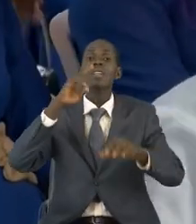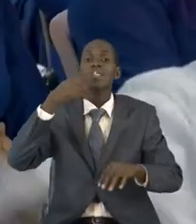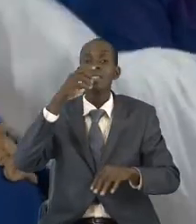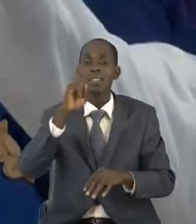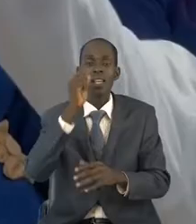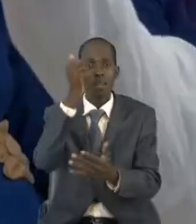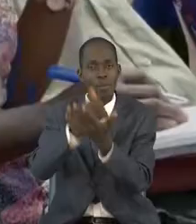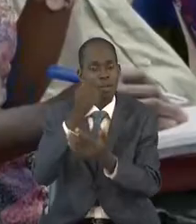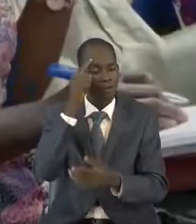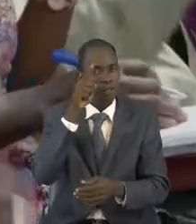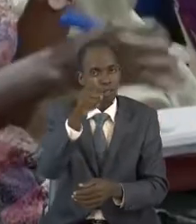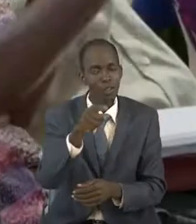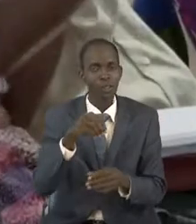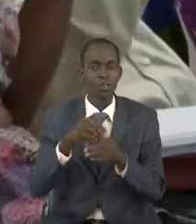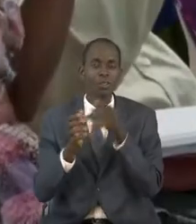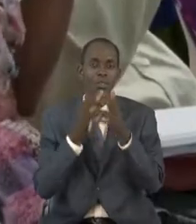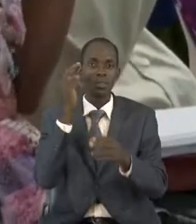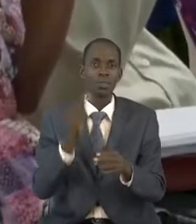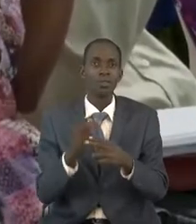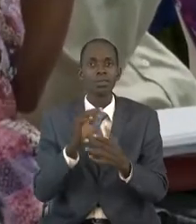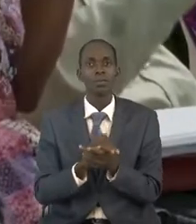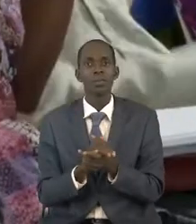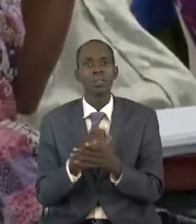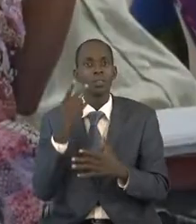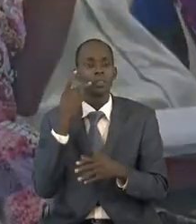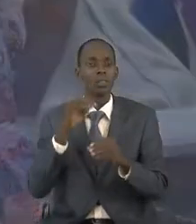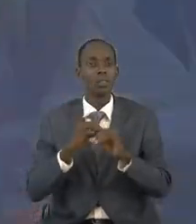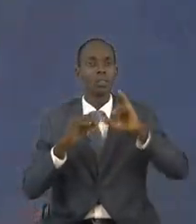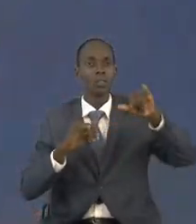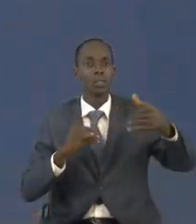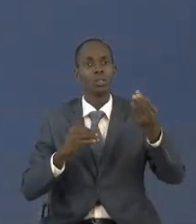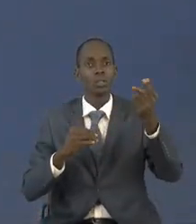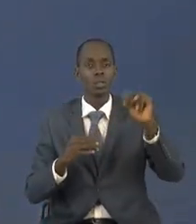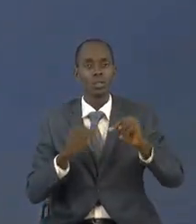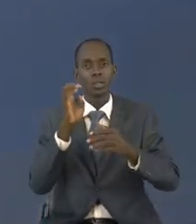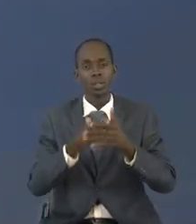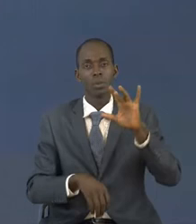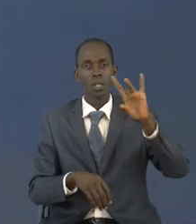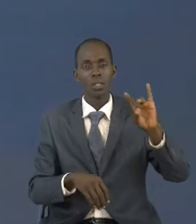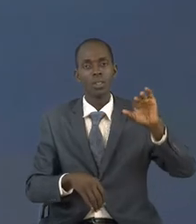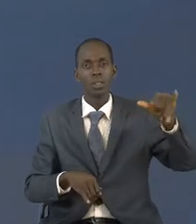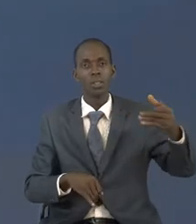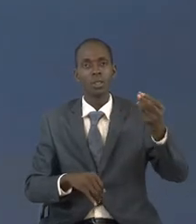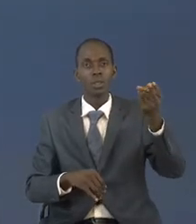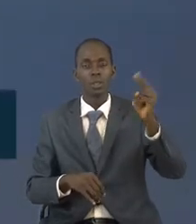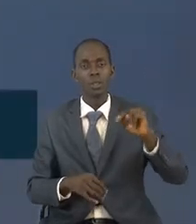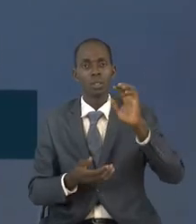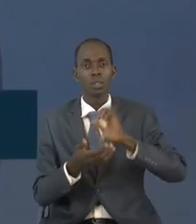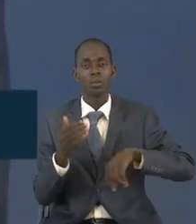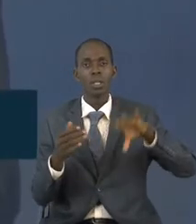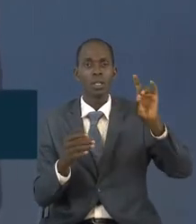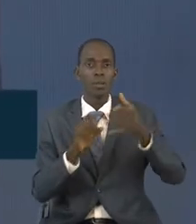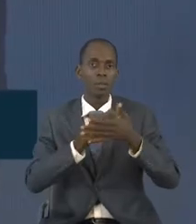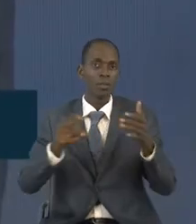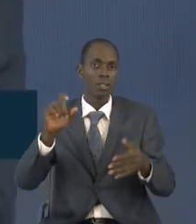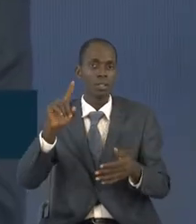you. Amen. Look at John chapter 8. I'm reading from verse 11.